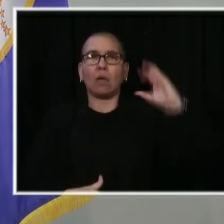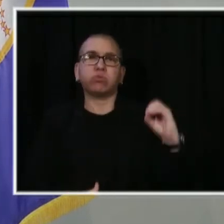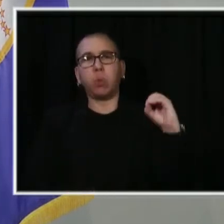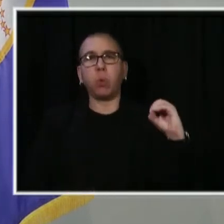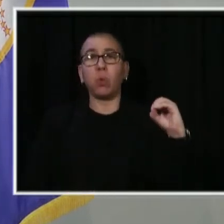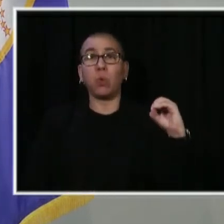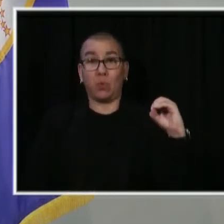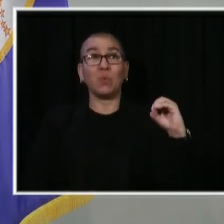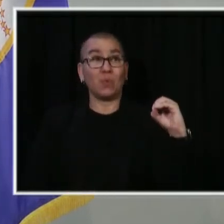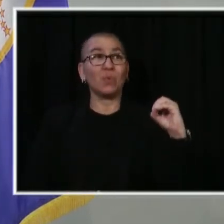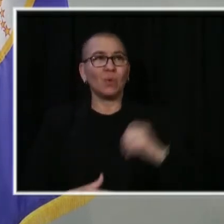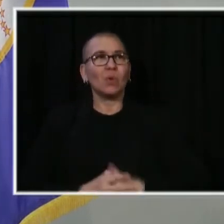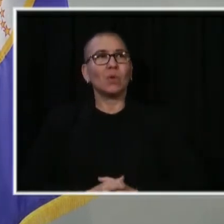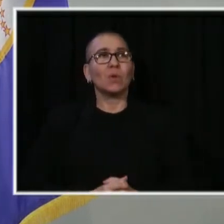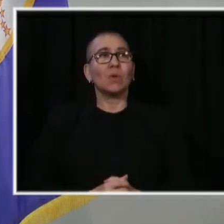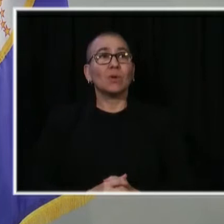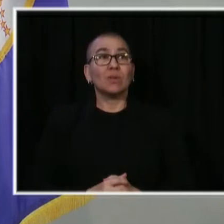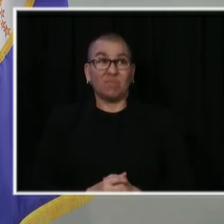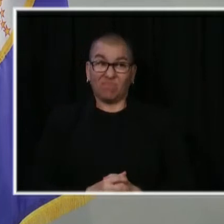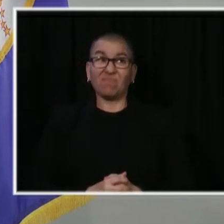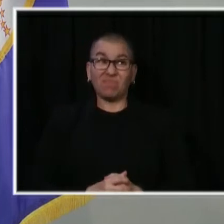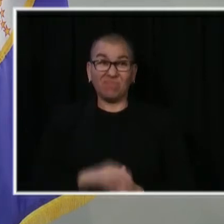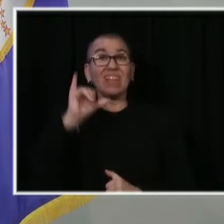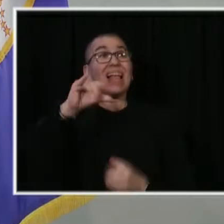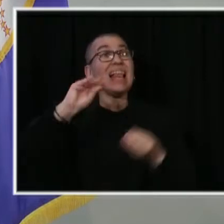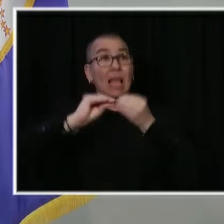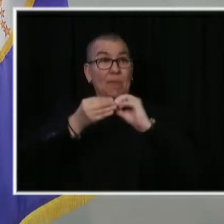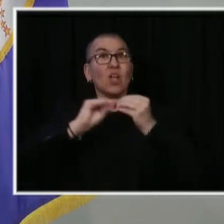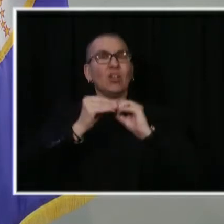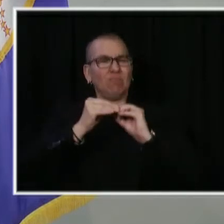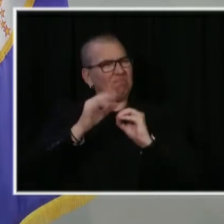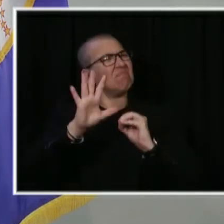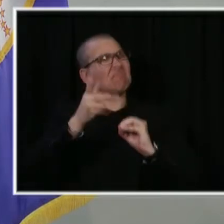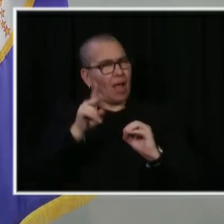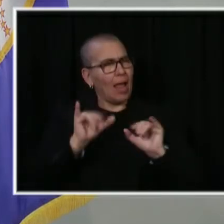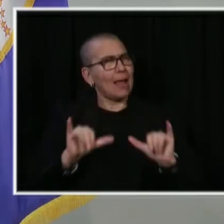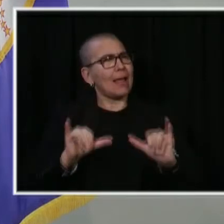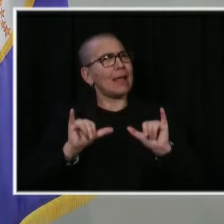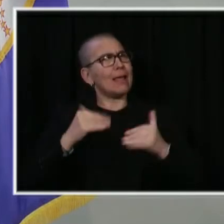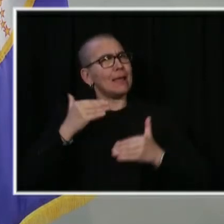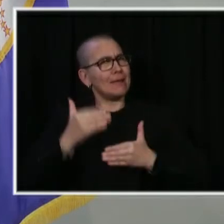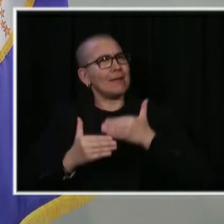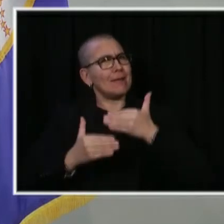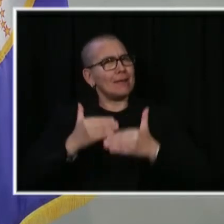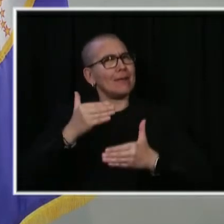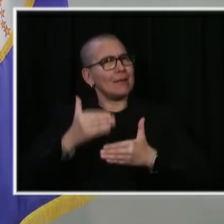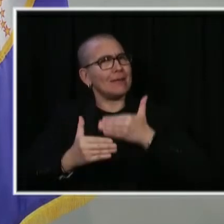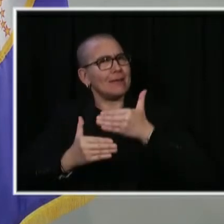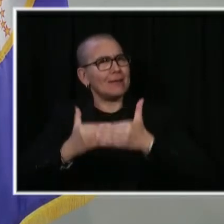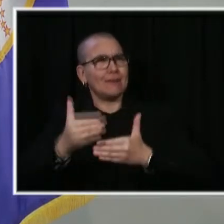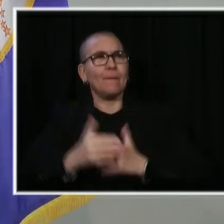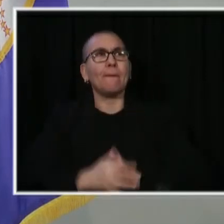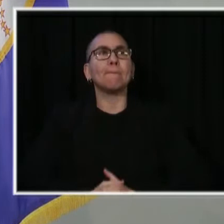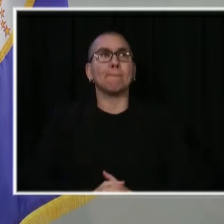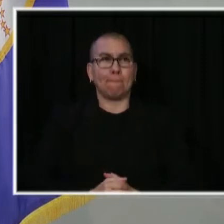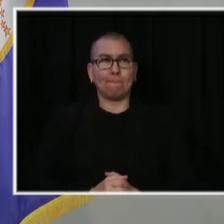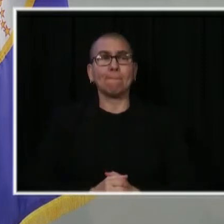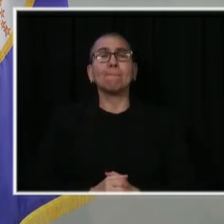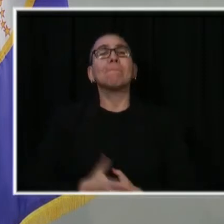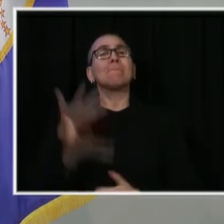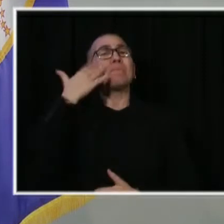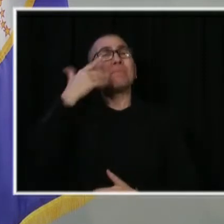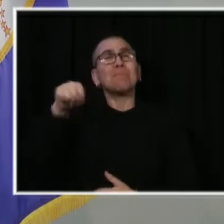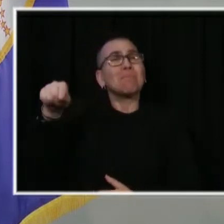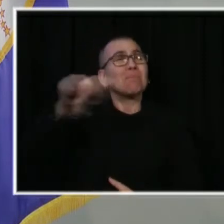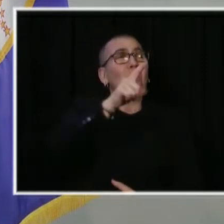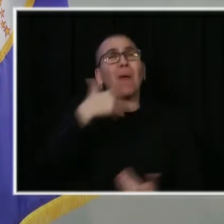out there, especially younger people, who said, you know what? Let's let the vulnerable get theirs first. I don't need to be in line in front of them. Let my grandparents get it first. Get those who